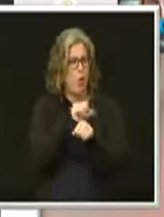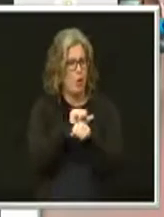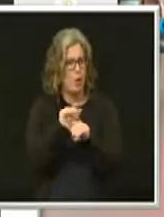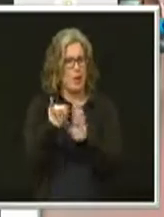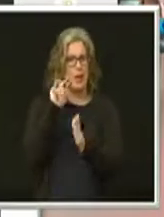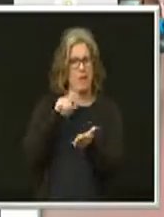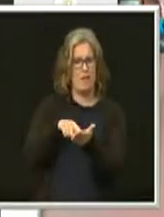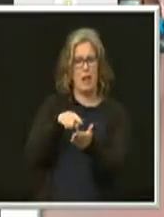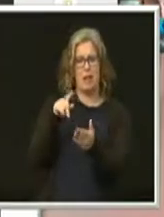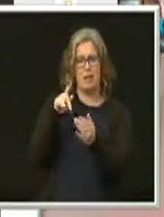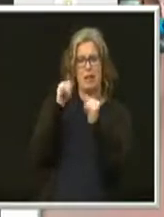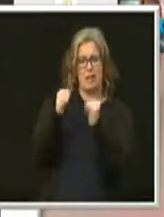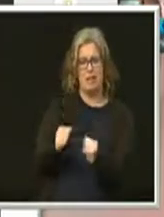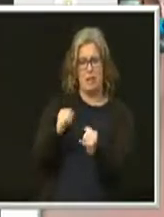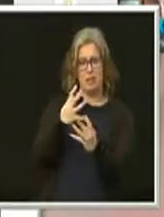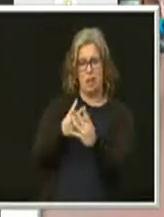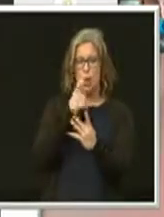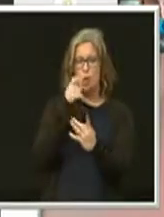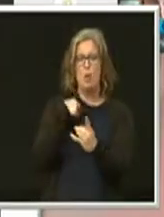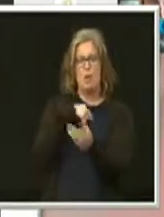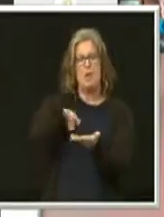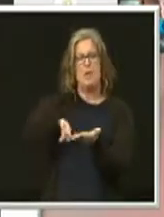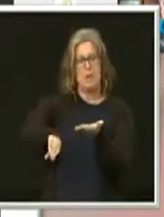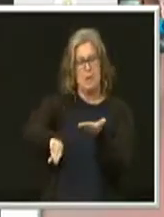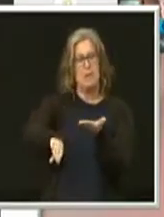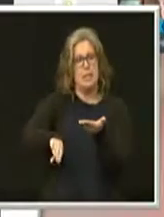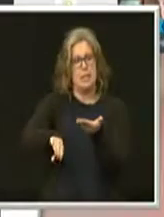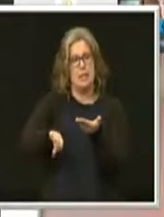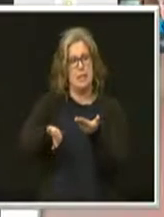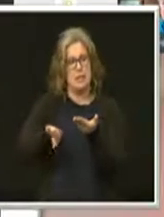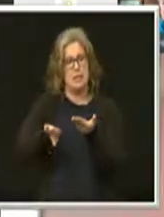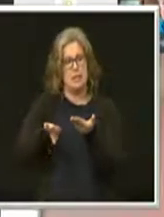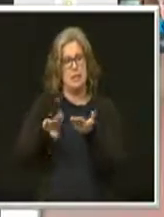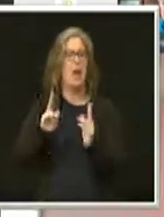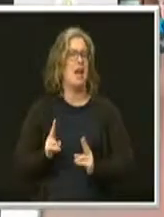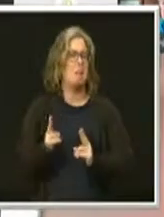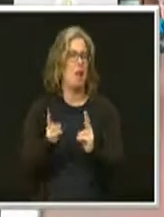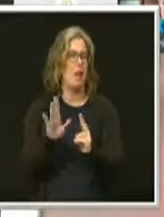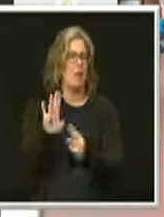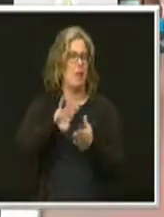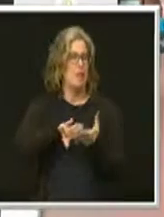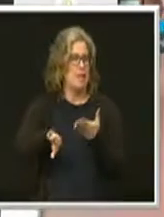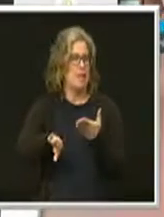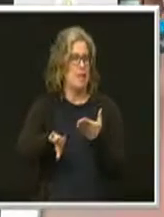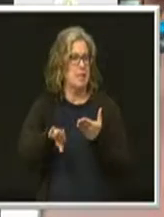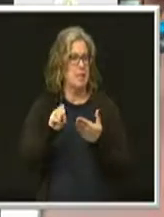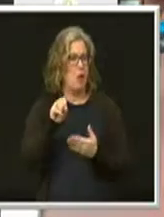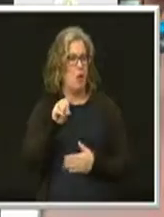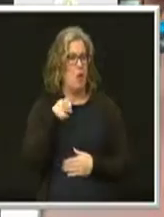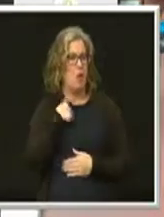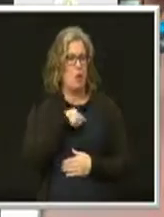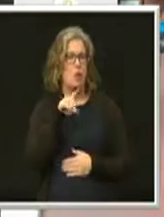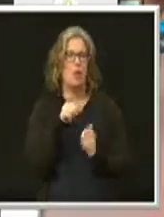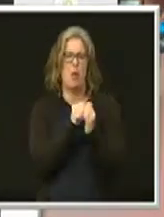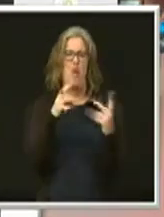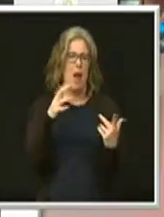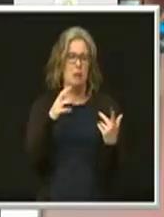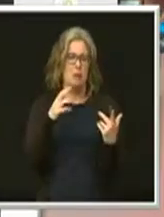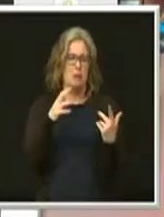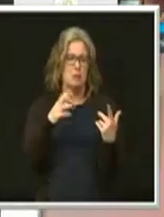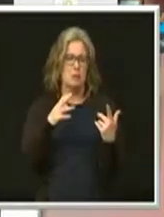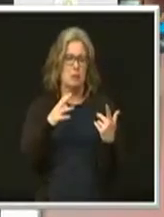jail who we should release, expedite their releases, so we can do that without